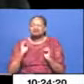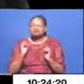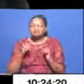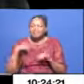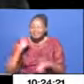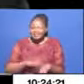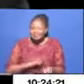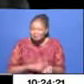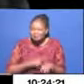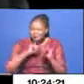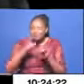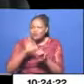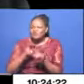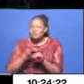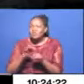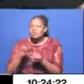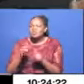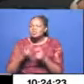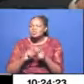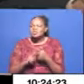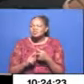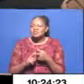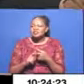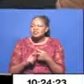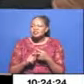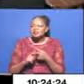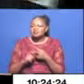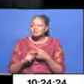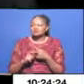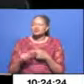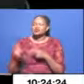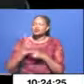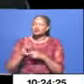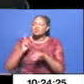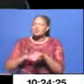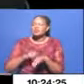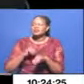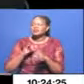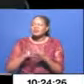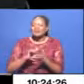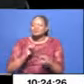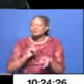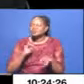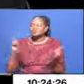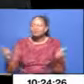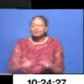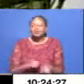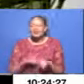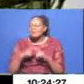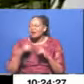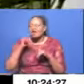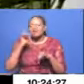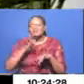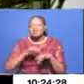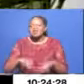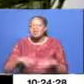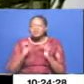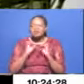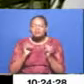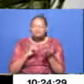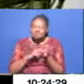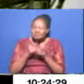go to vote, you look for a way of capitalizing on that short period, it doesn't affect your life. Mm. So those are some of the